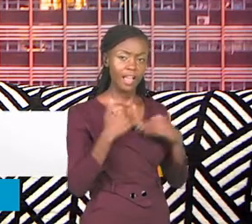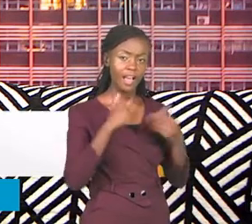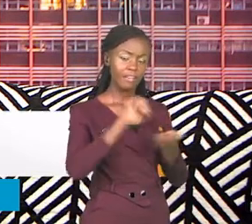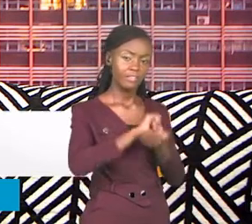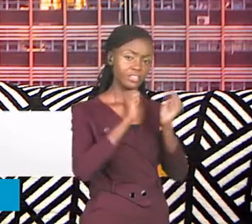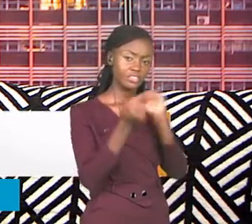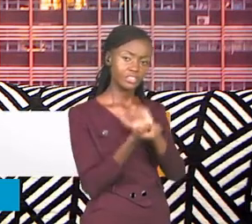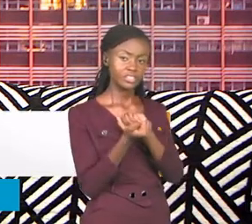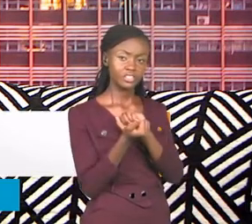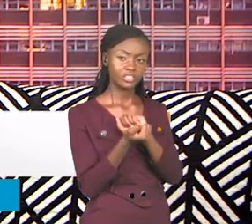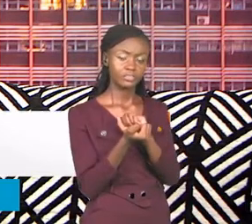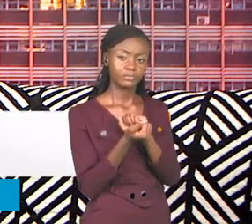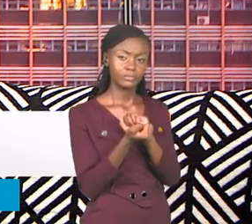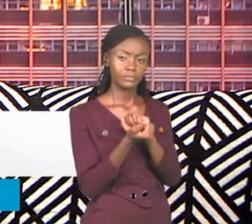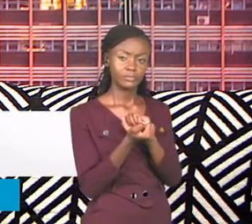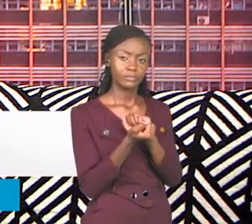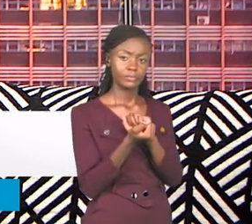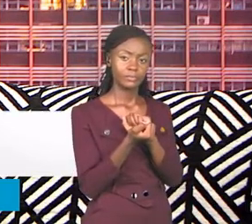into